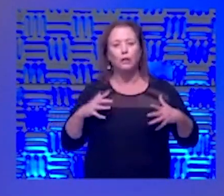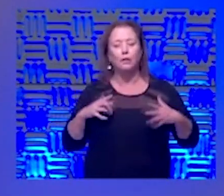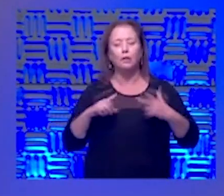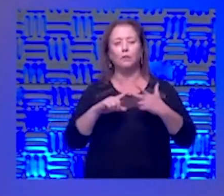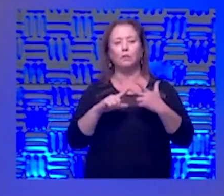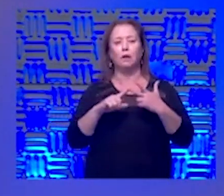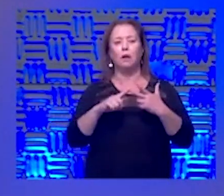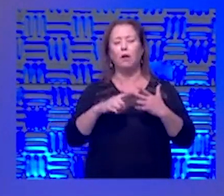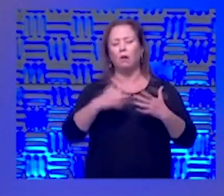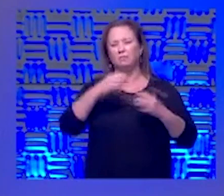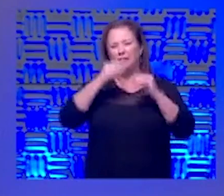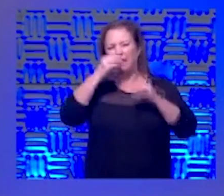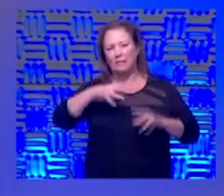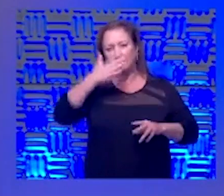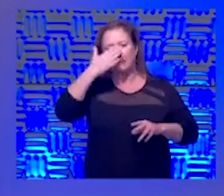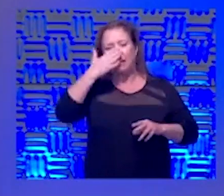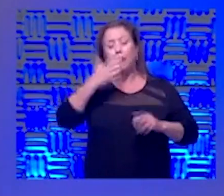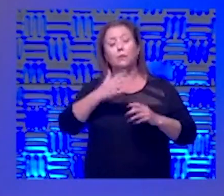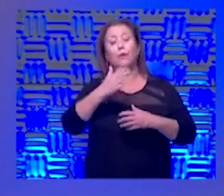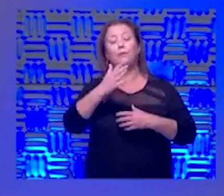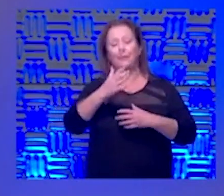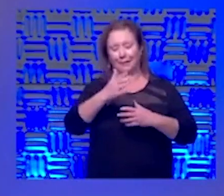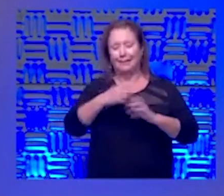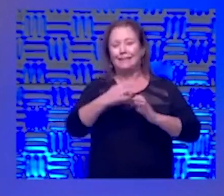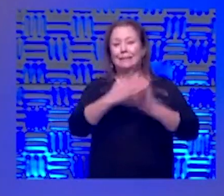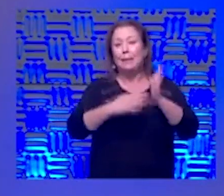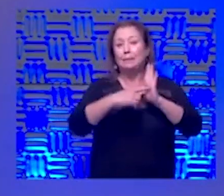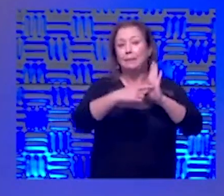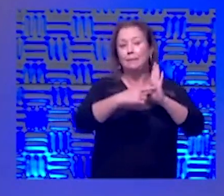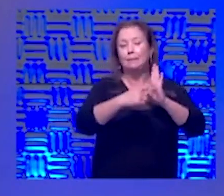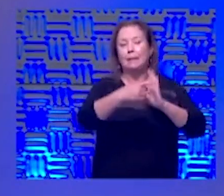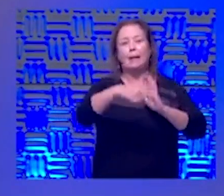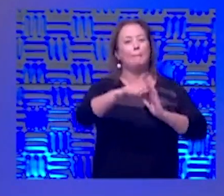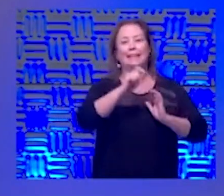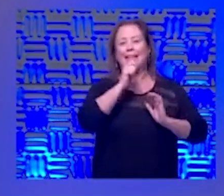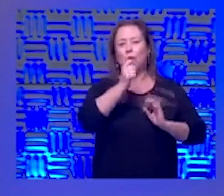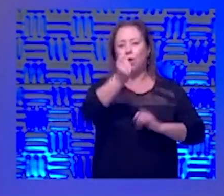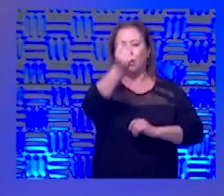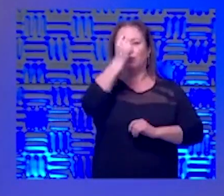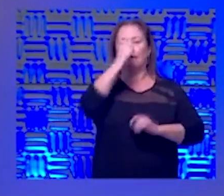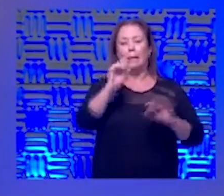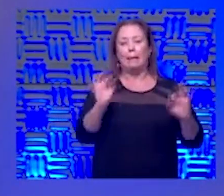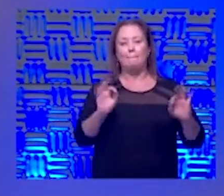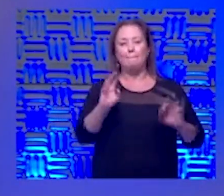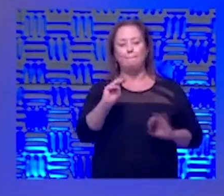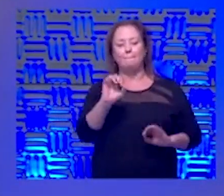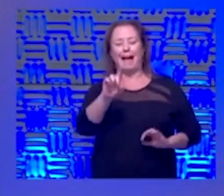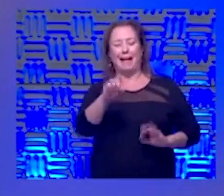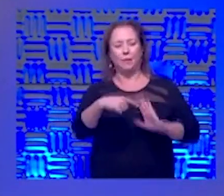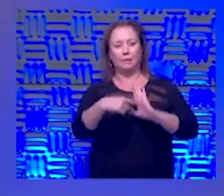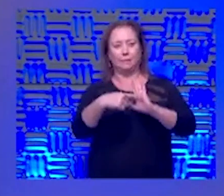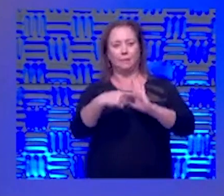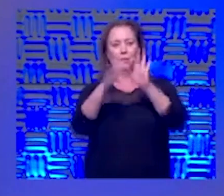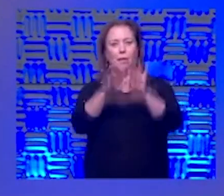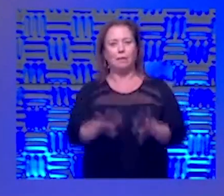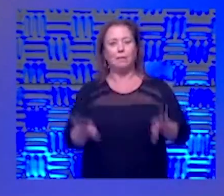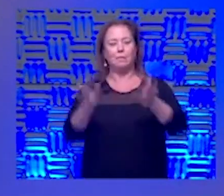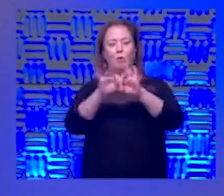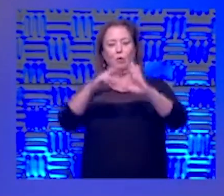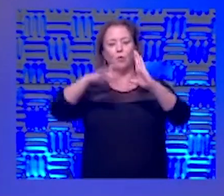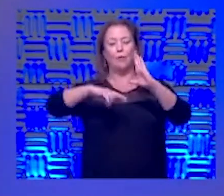loss of smell. So people actually do have symptoms, but they don't understand that they may have mild disease. So that's the important thing to know.